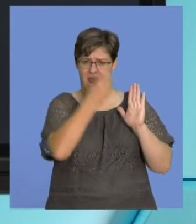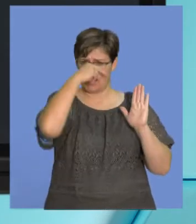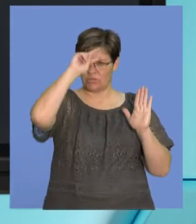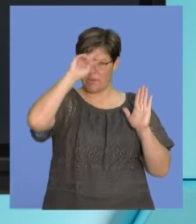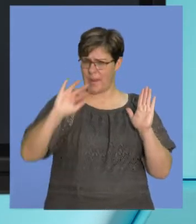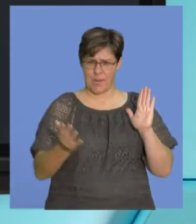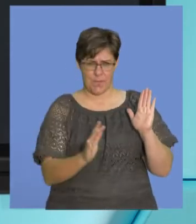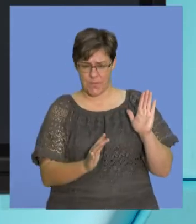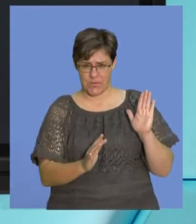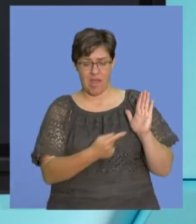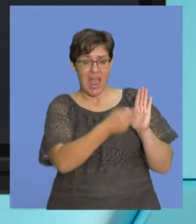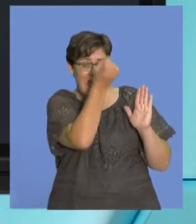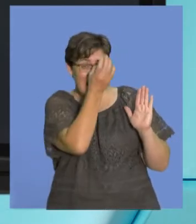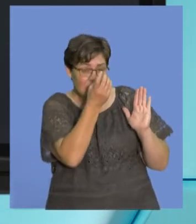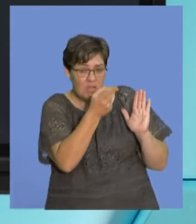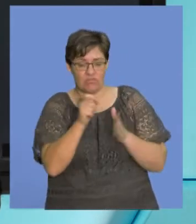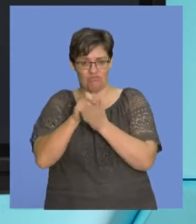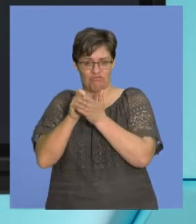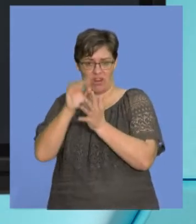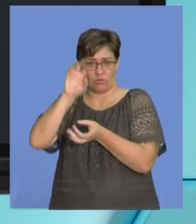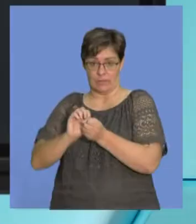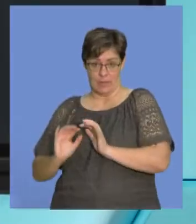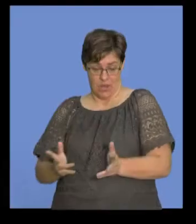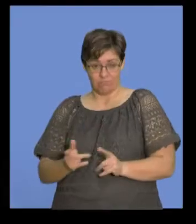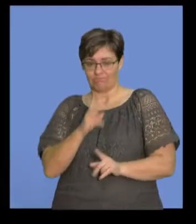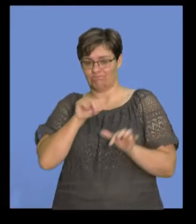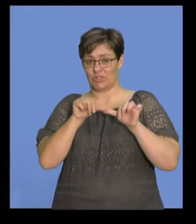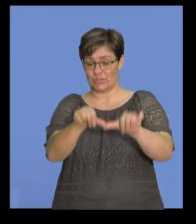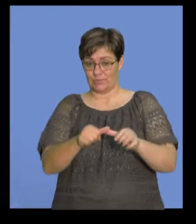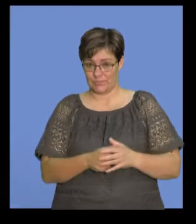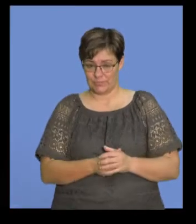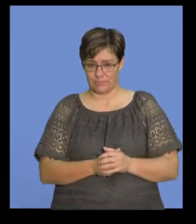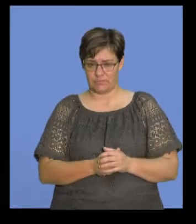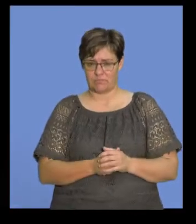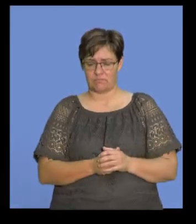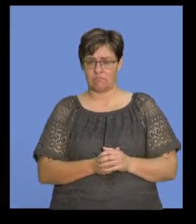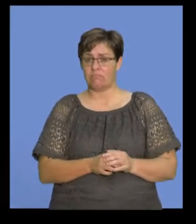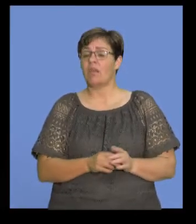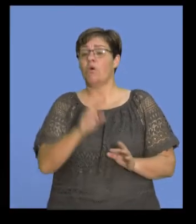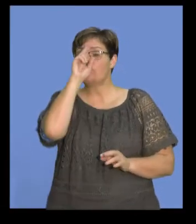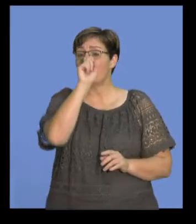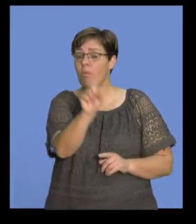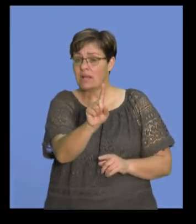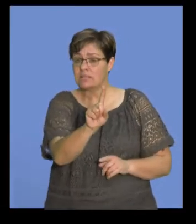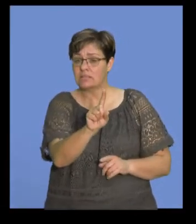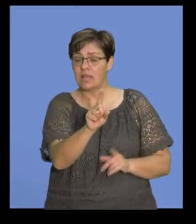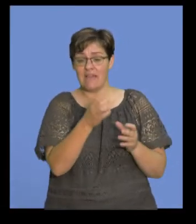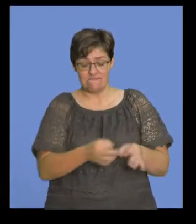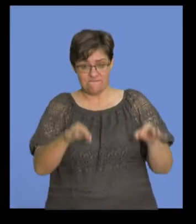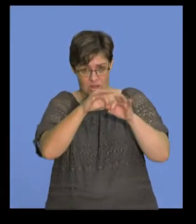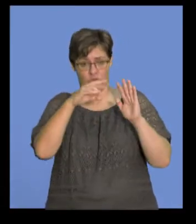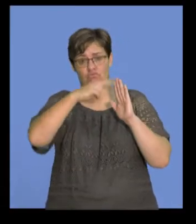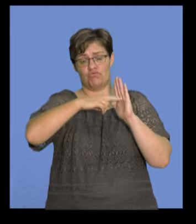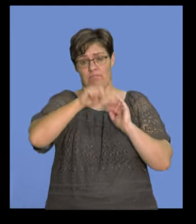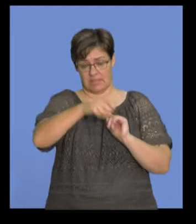use that information now to draw conclusions. So it's very important to remember, read values. You may